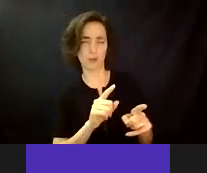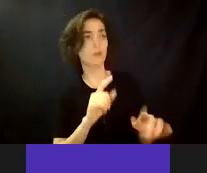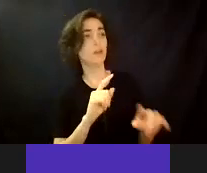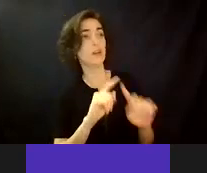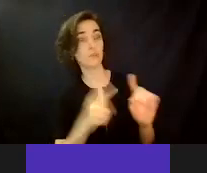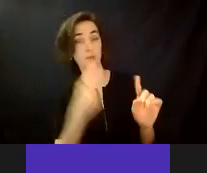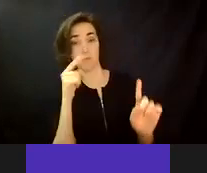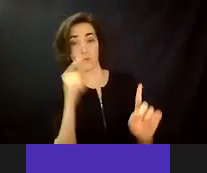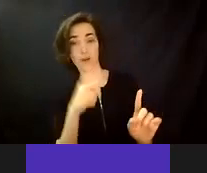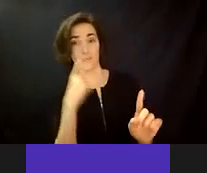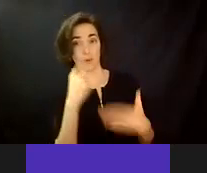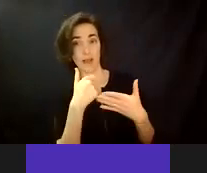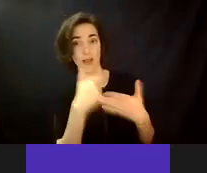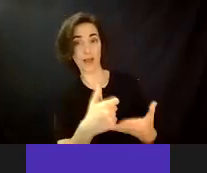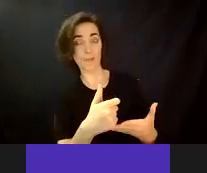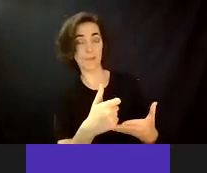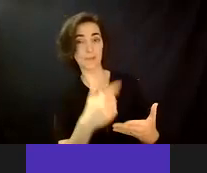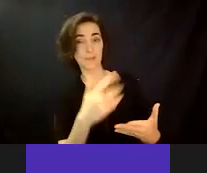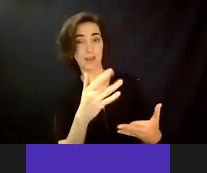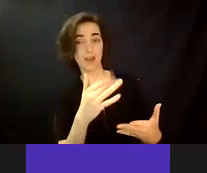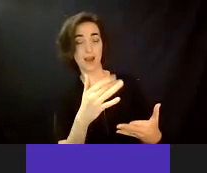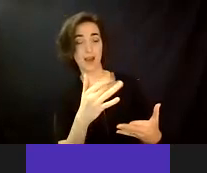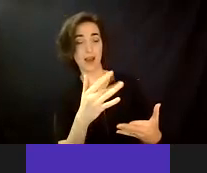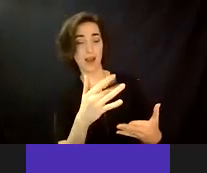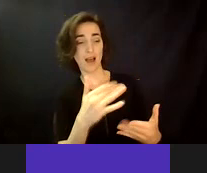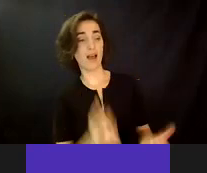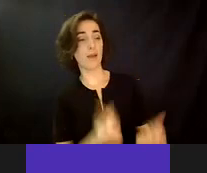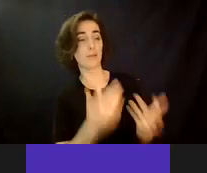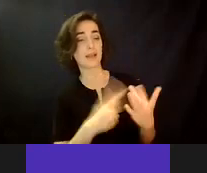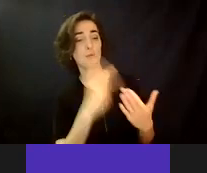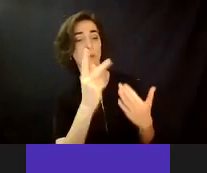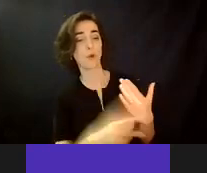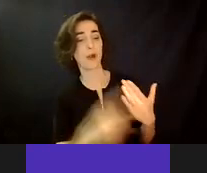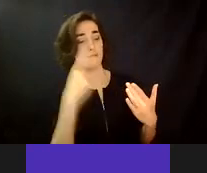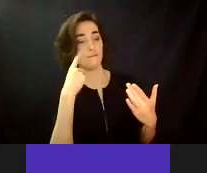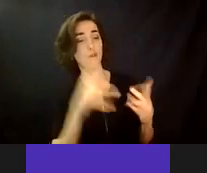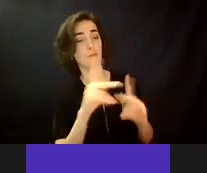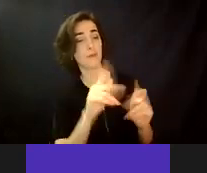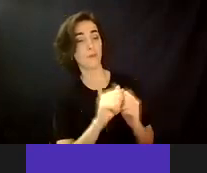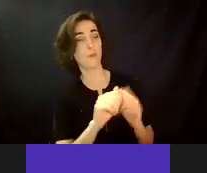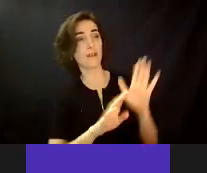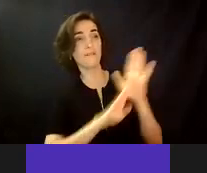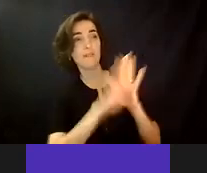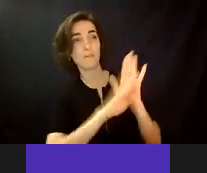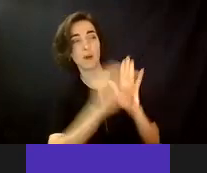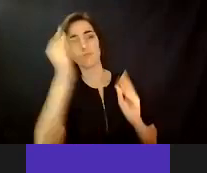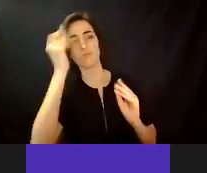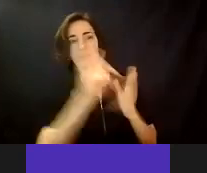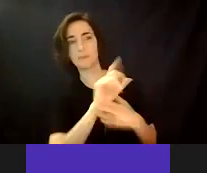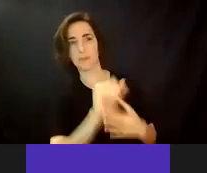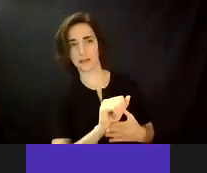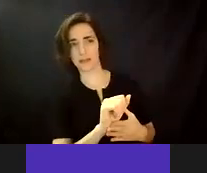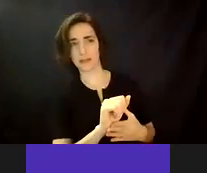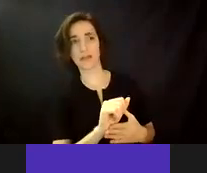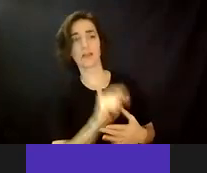help grow the number of programs we have for people with developmental disabilities on college or